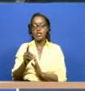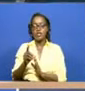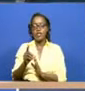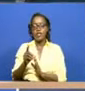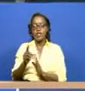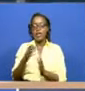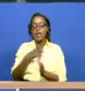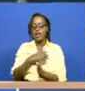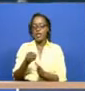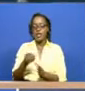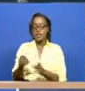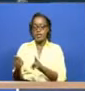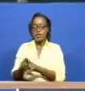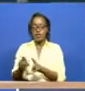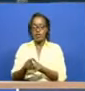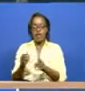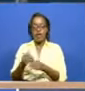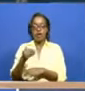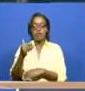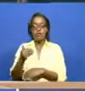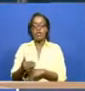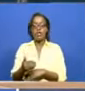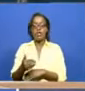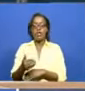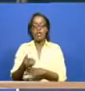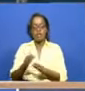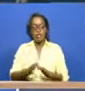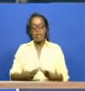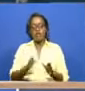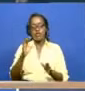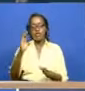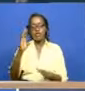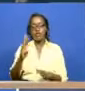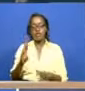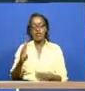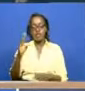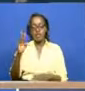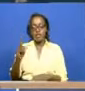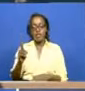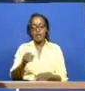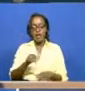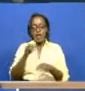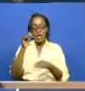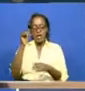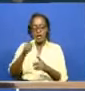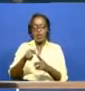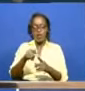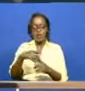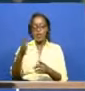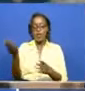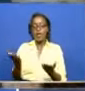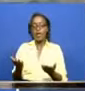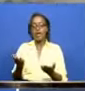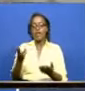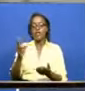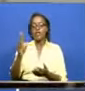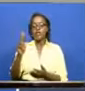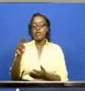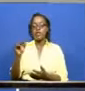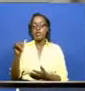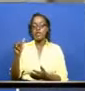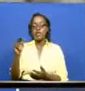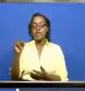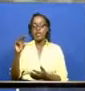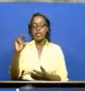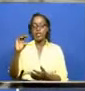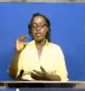And of course thereafter he is just left the CBD and is headed to Nyanchwa, which is not far away from where we are.